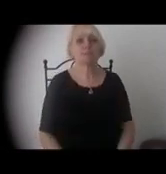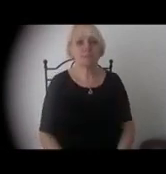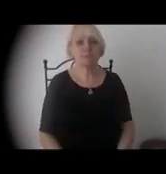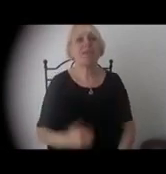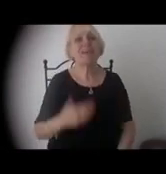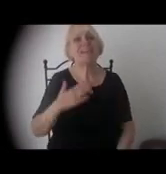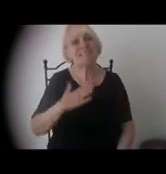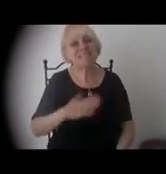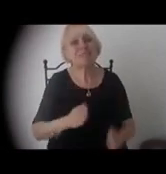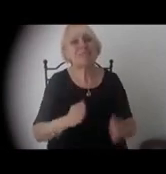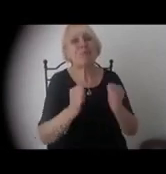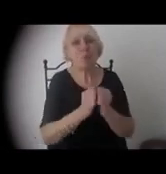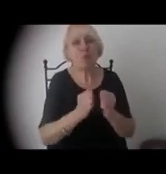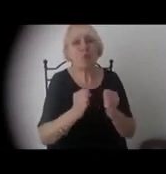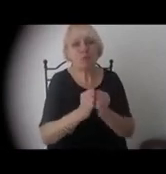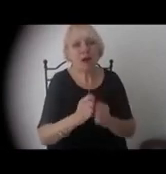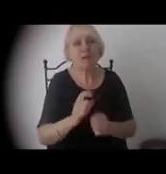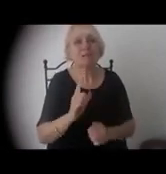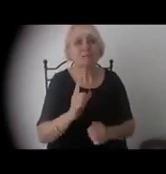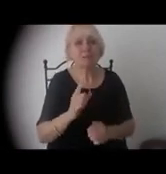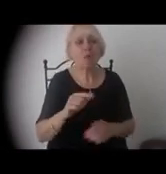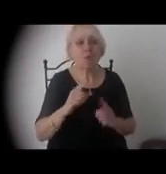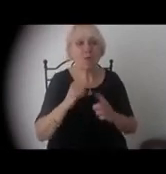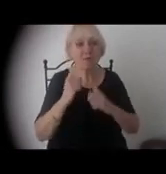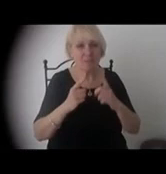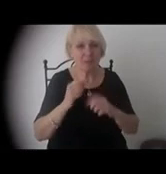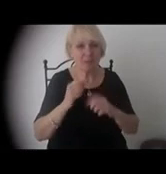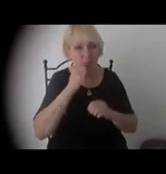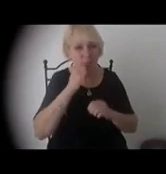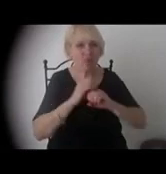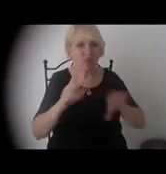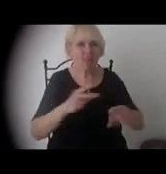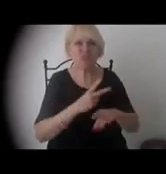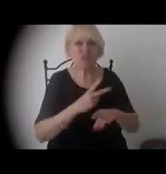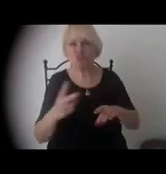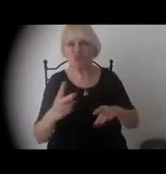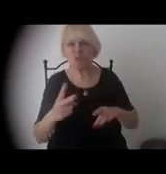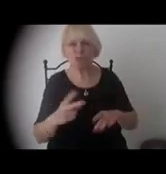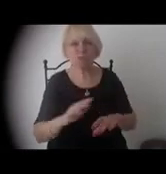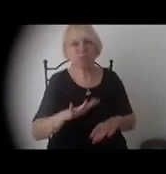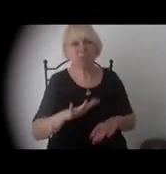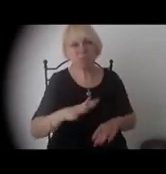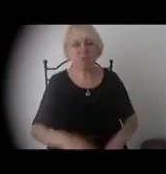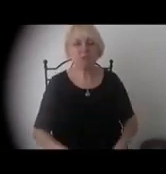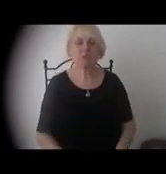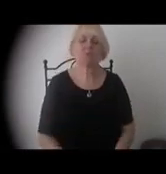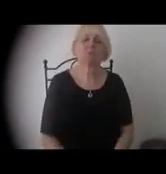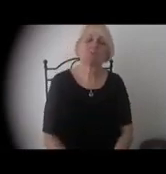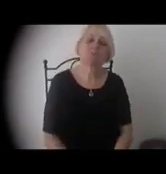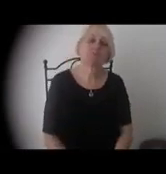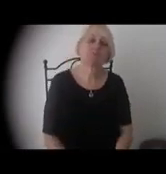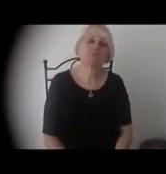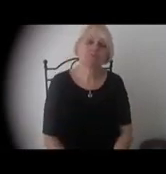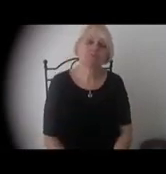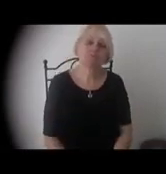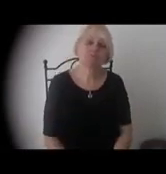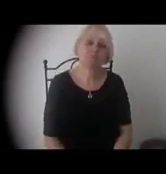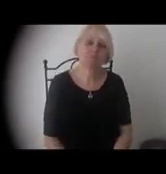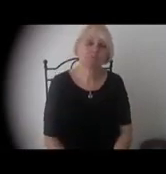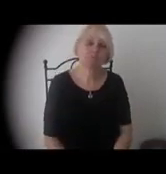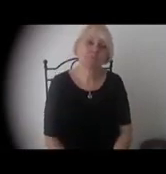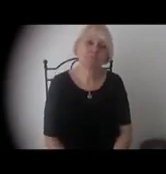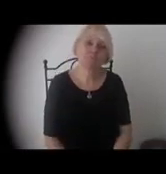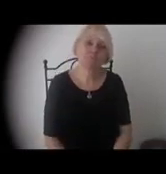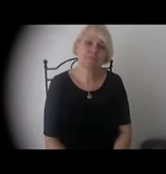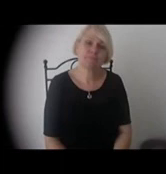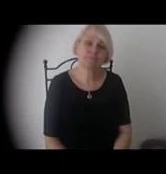so it will be a couple of weeks, but you will get this information. I think the Q&A and the links will get out quickly onto our website because of the